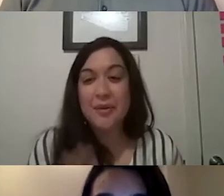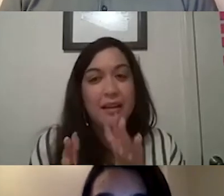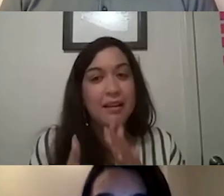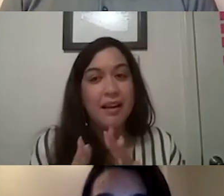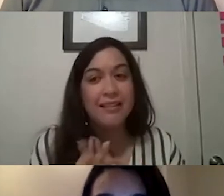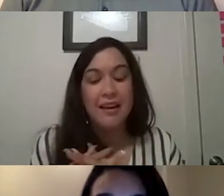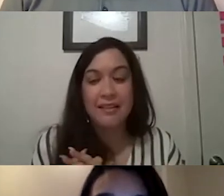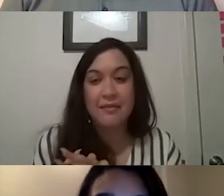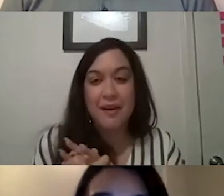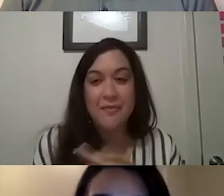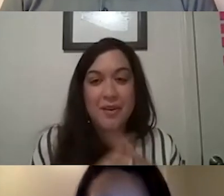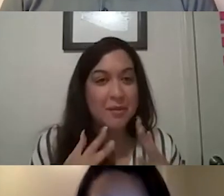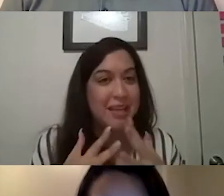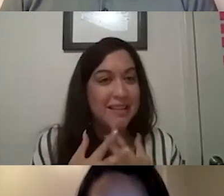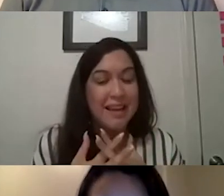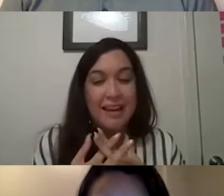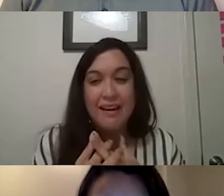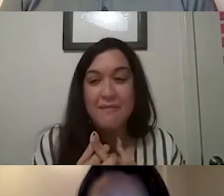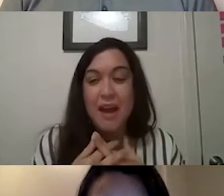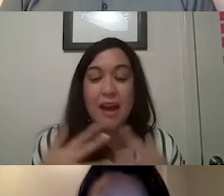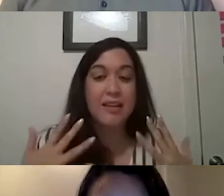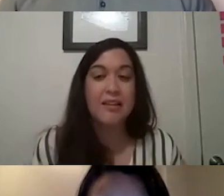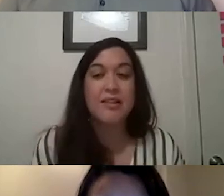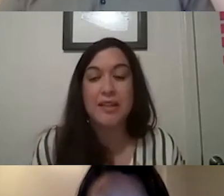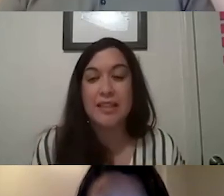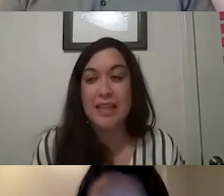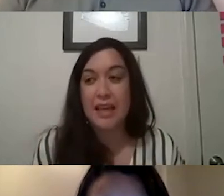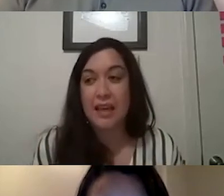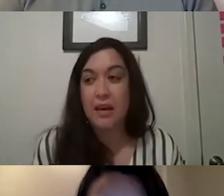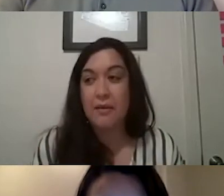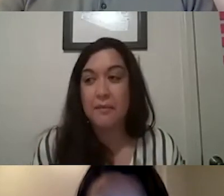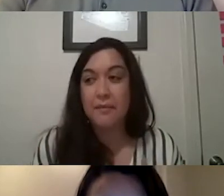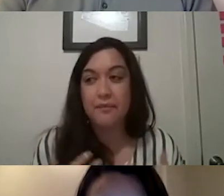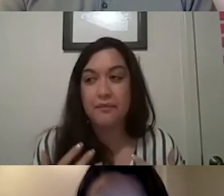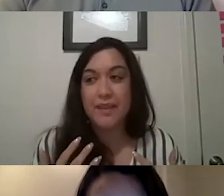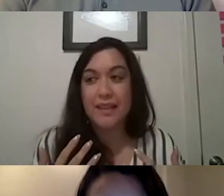Yes, no, I love what everybody has said. I just wanted to say